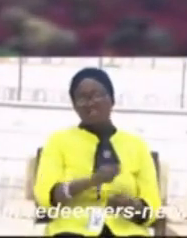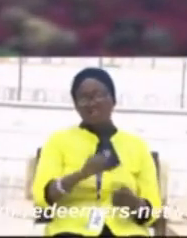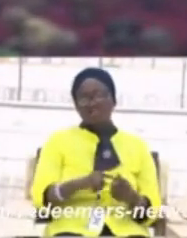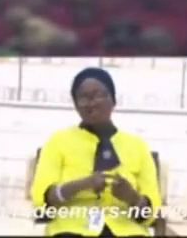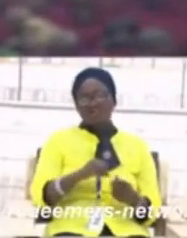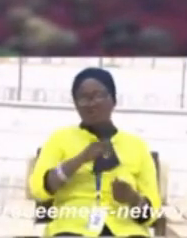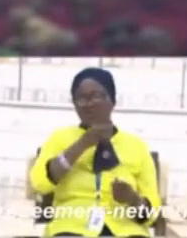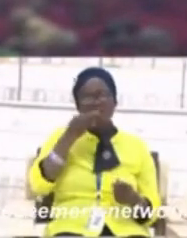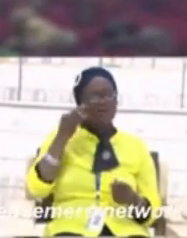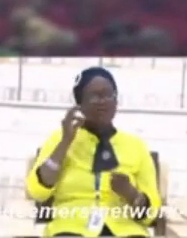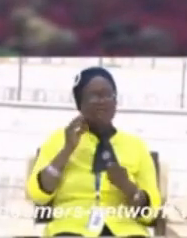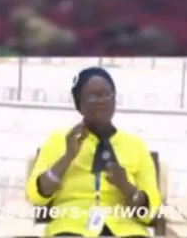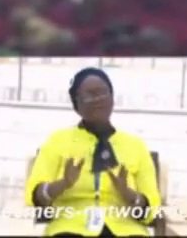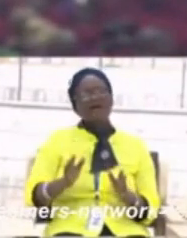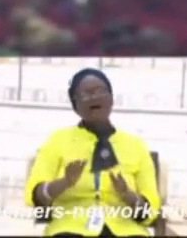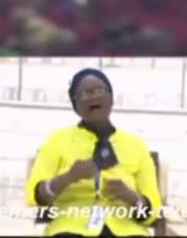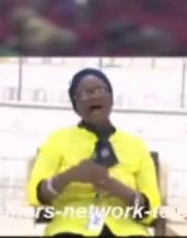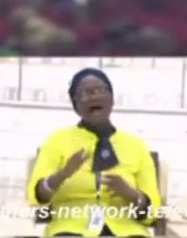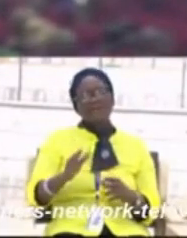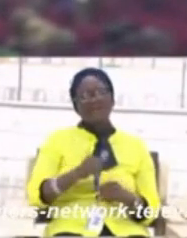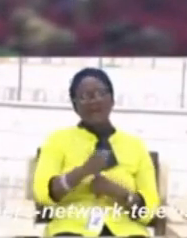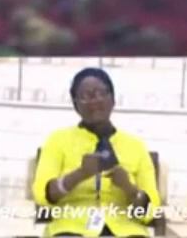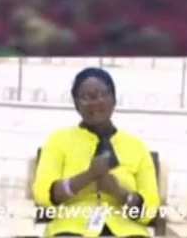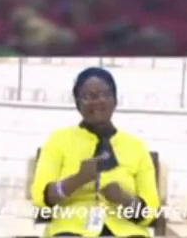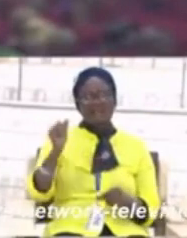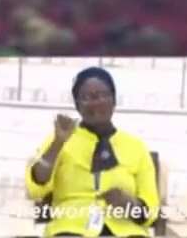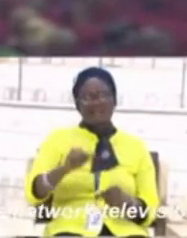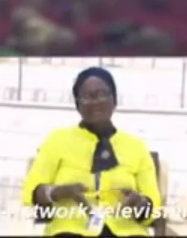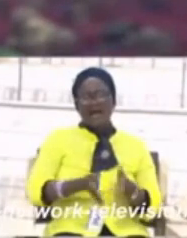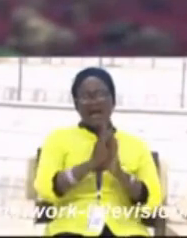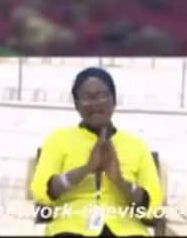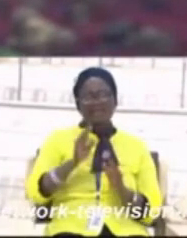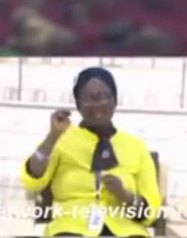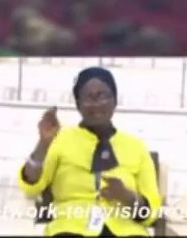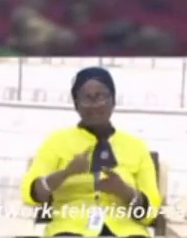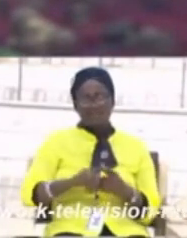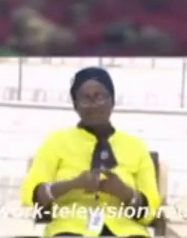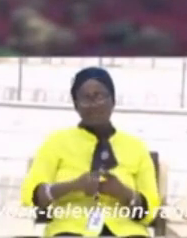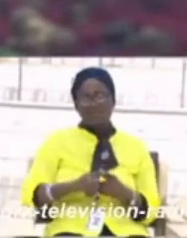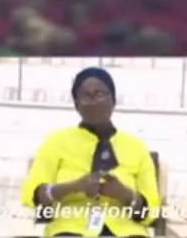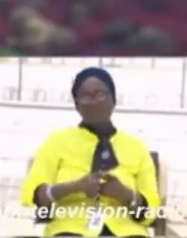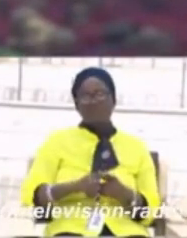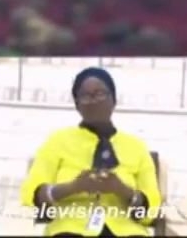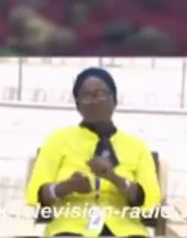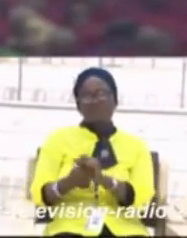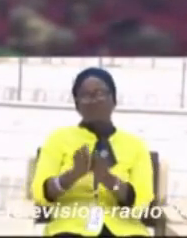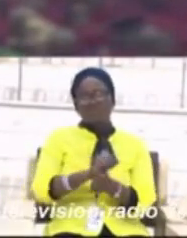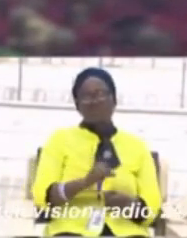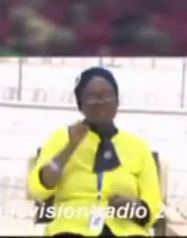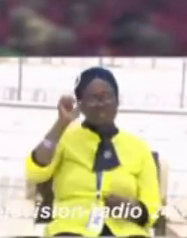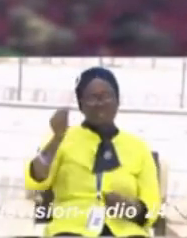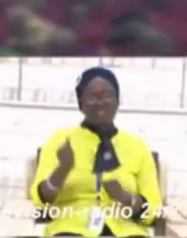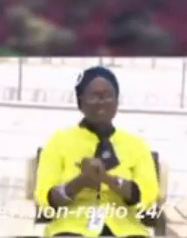After years, they asked him to withdraw. He changed to fine art. He said, drawing is drawing.